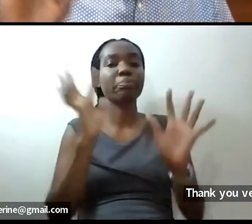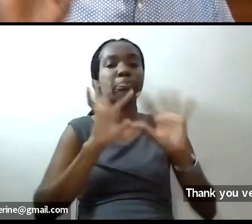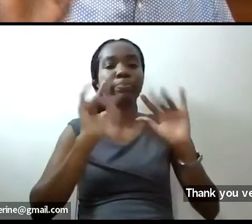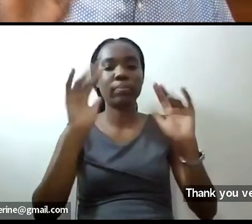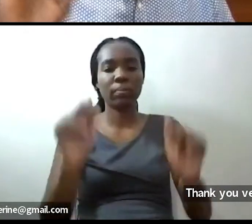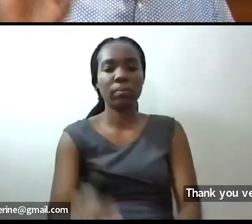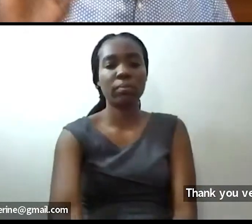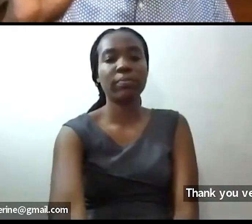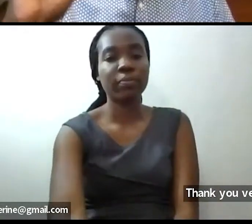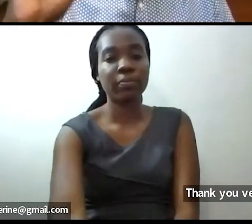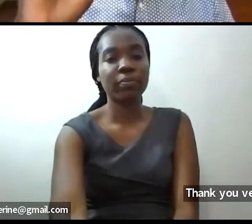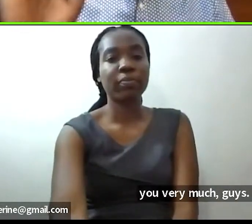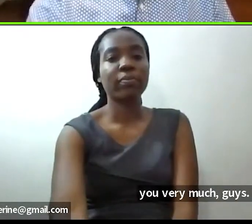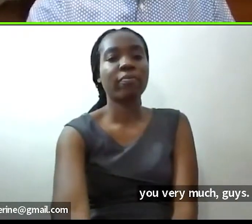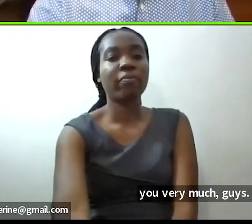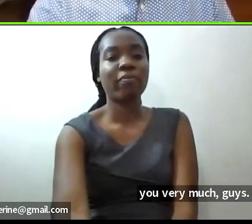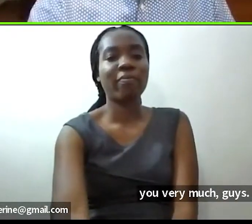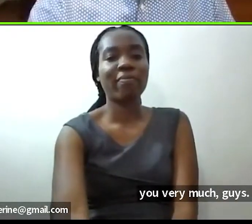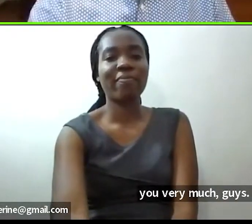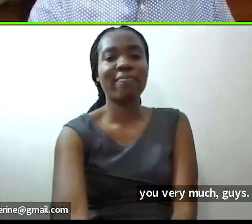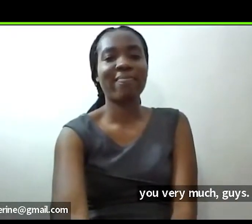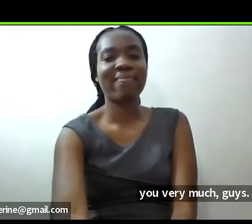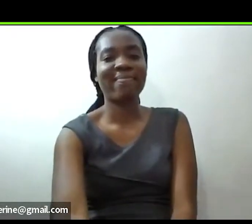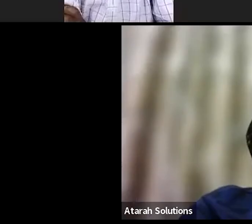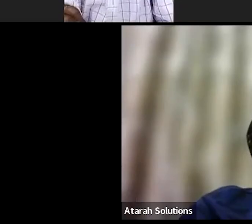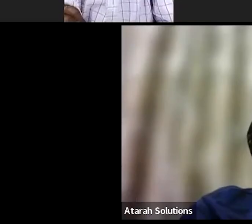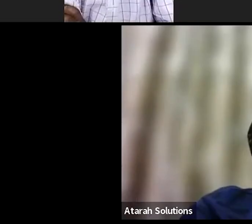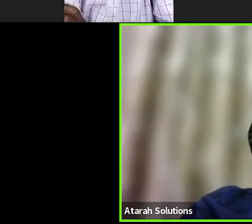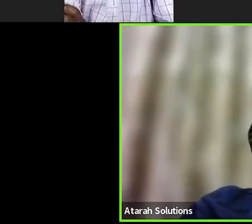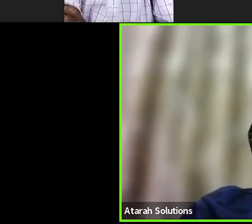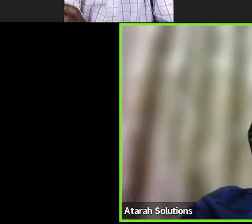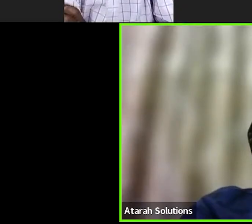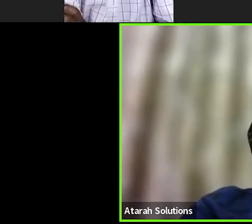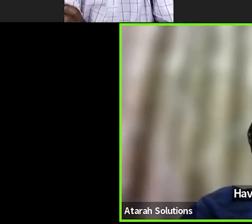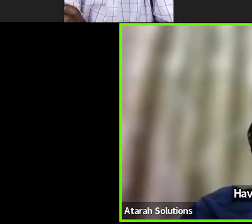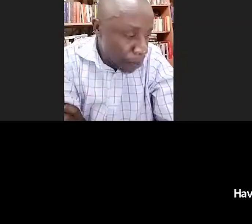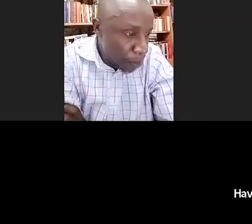Have yourselves. Thank you so much. Bye-bye. Good night.